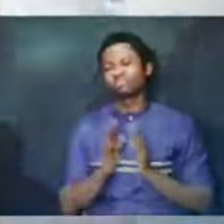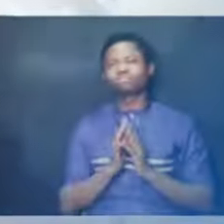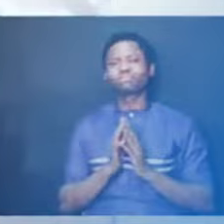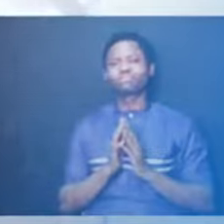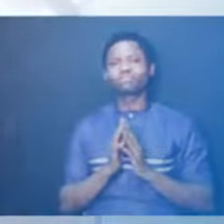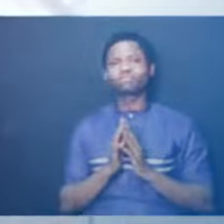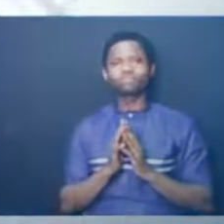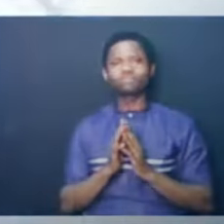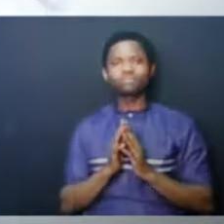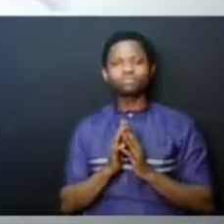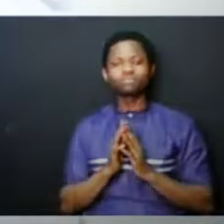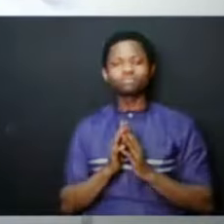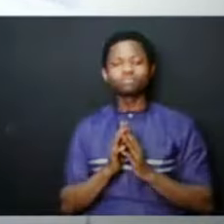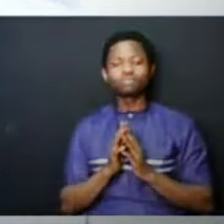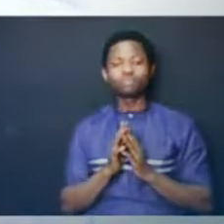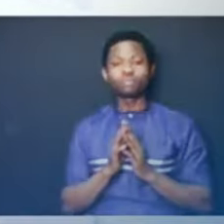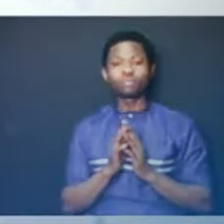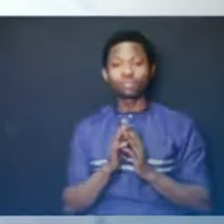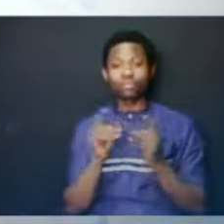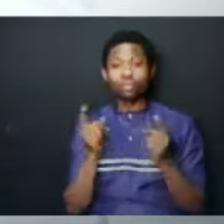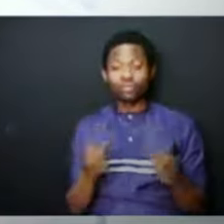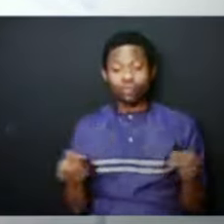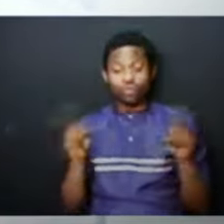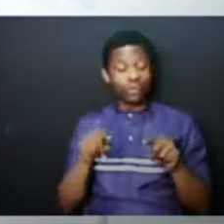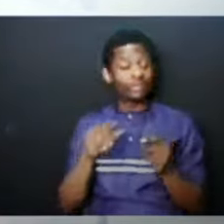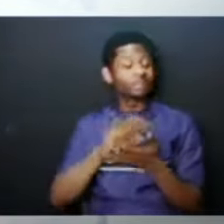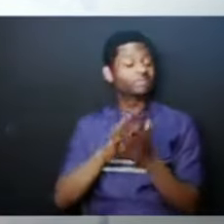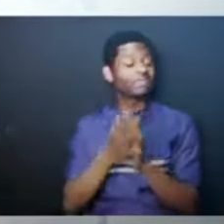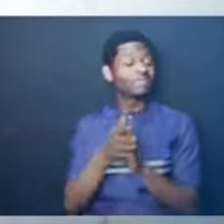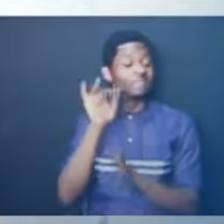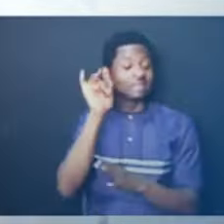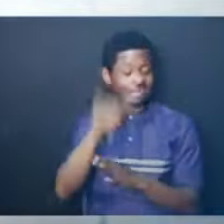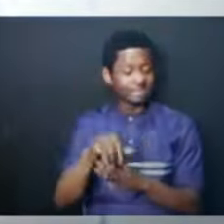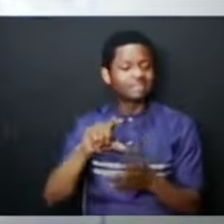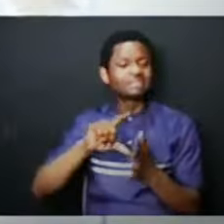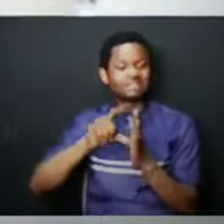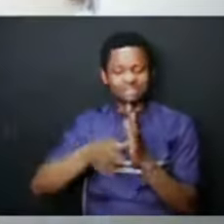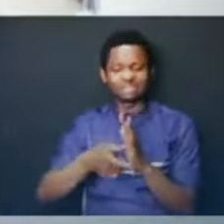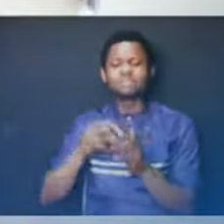It is only at this point that you give room for God to